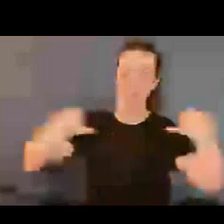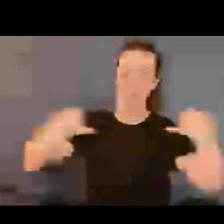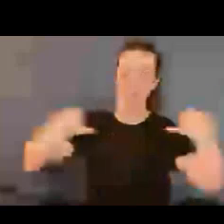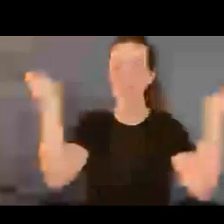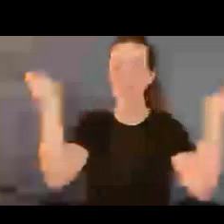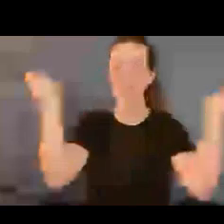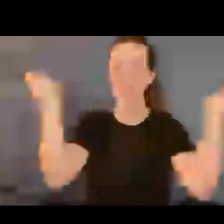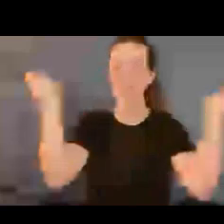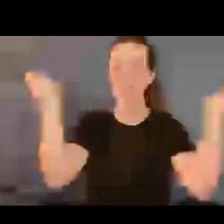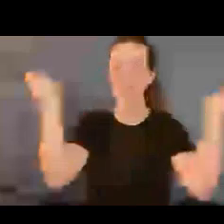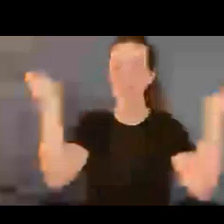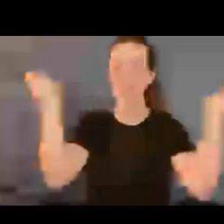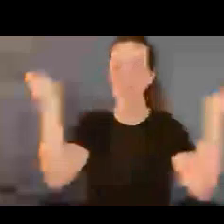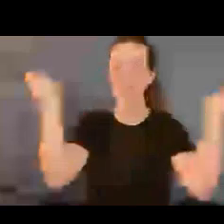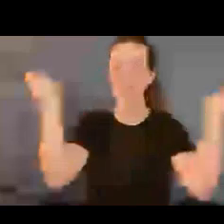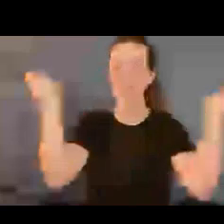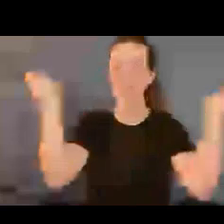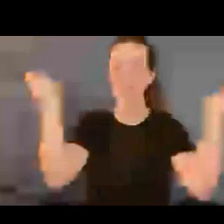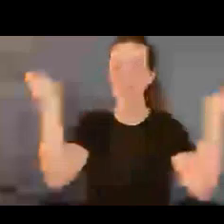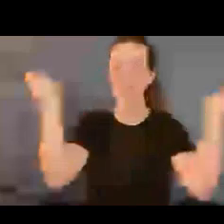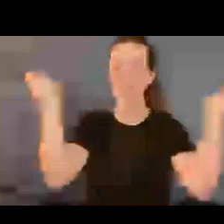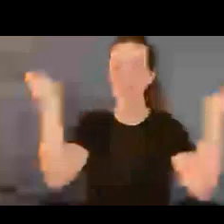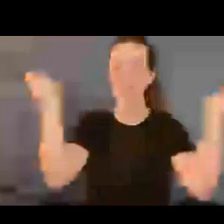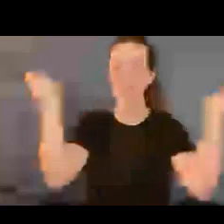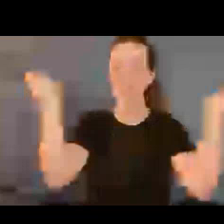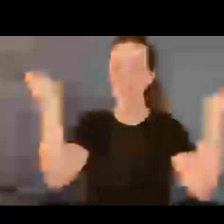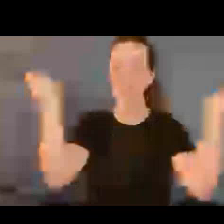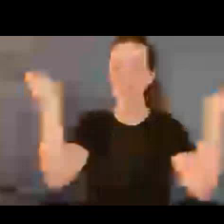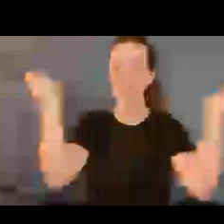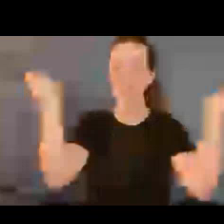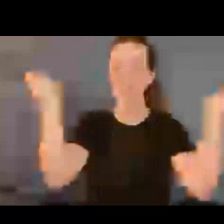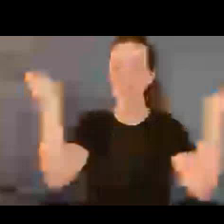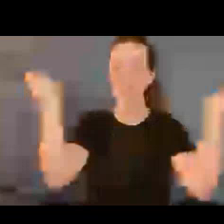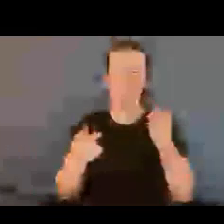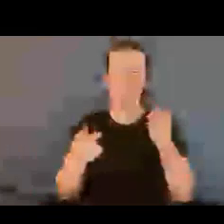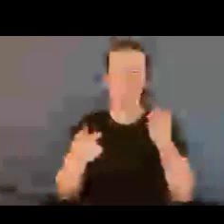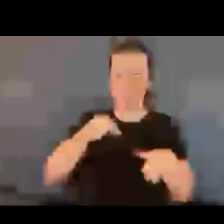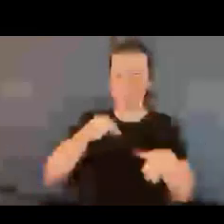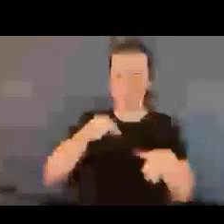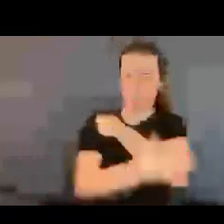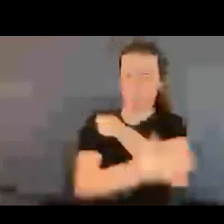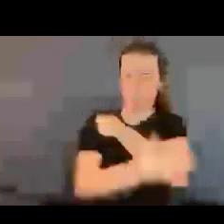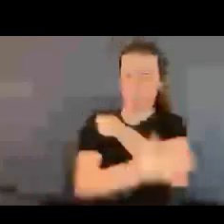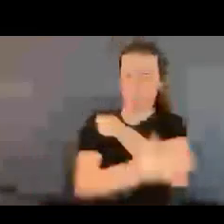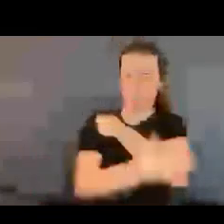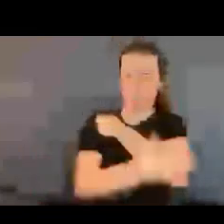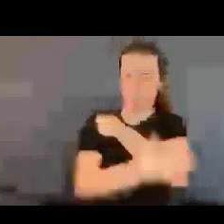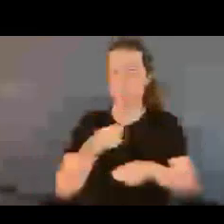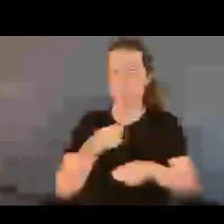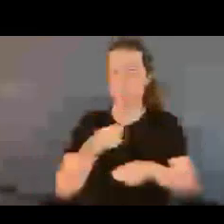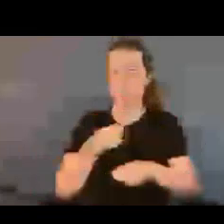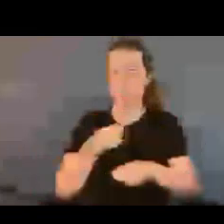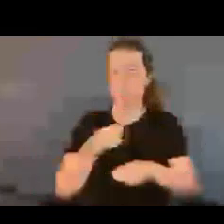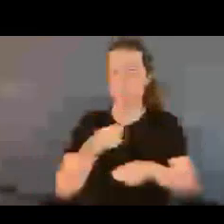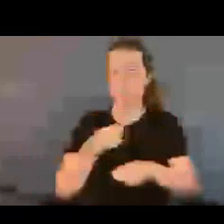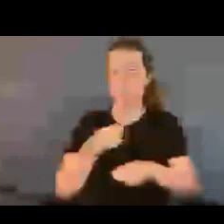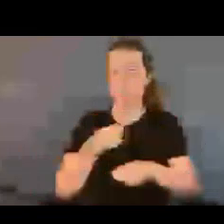hardest courses in certainly the country, maybe the world. I used this race as a training race for UTMB, and I found it to